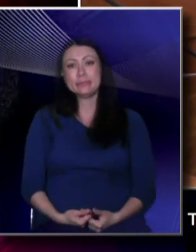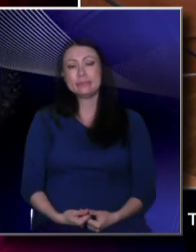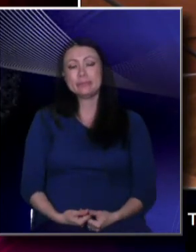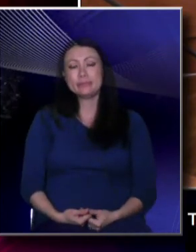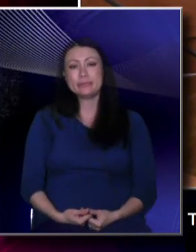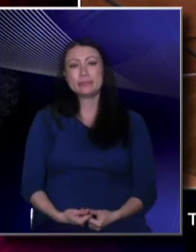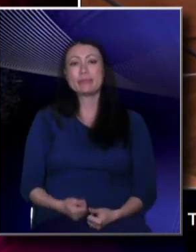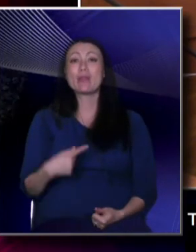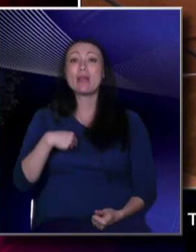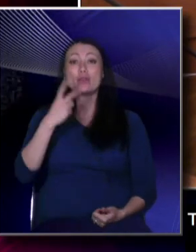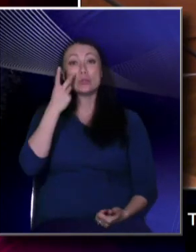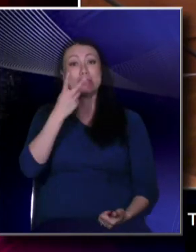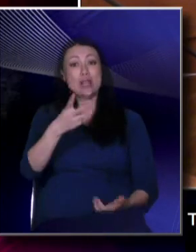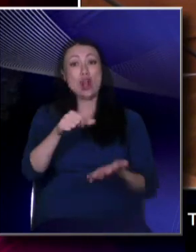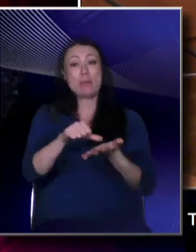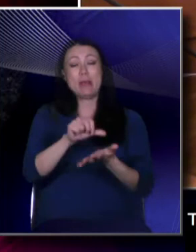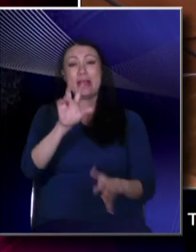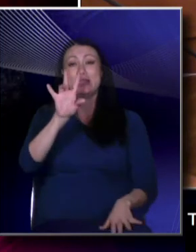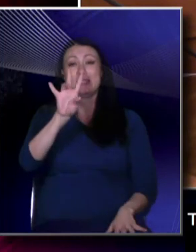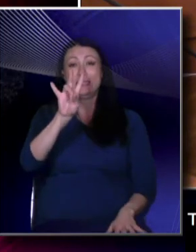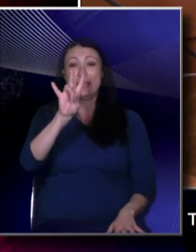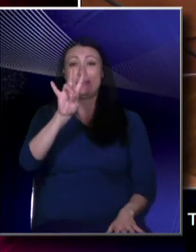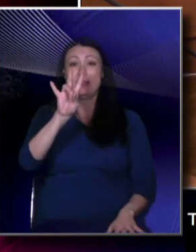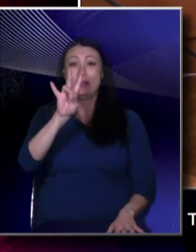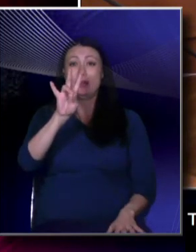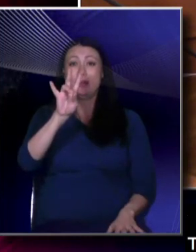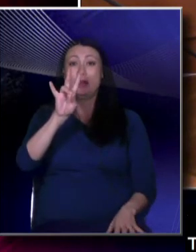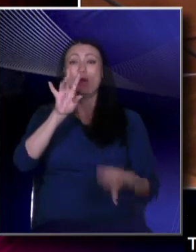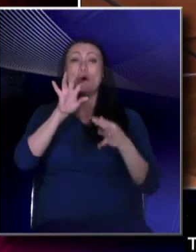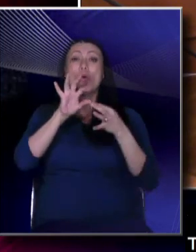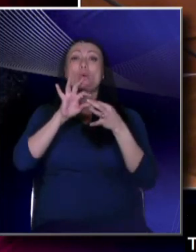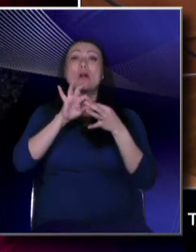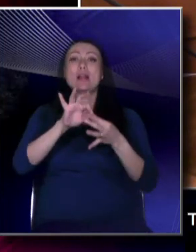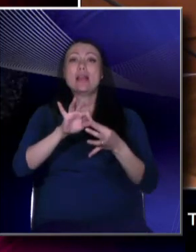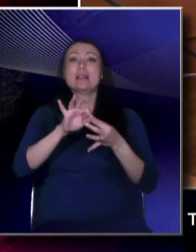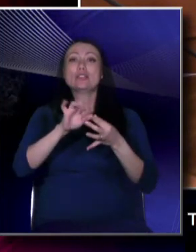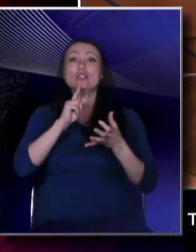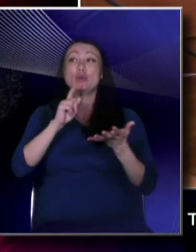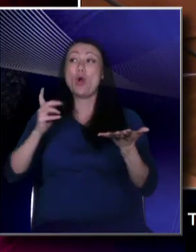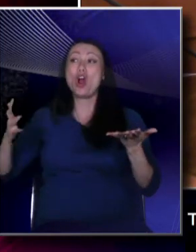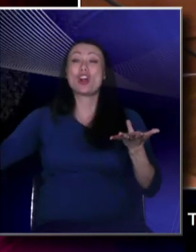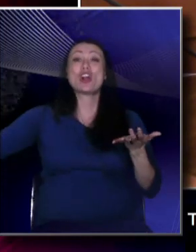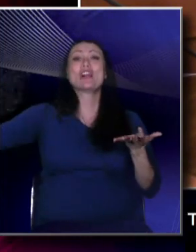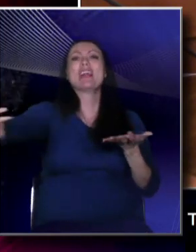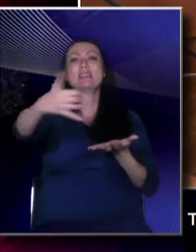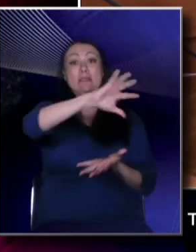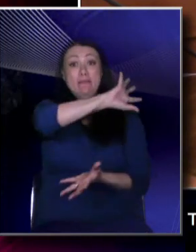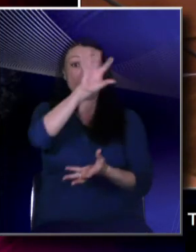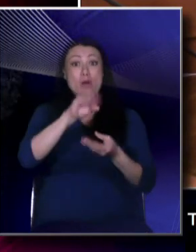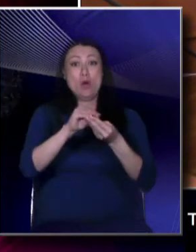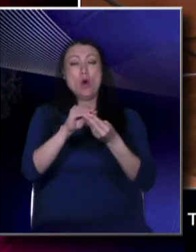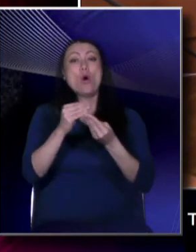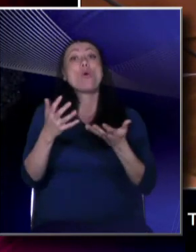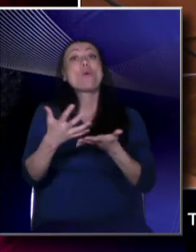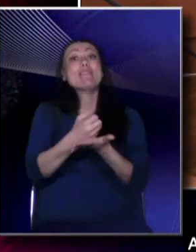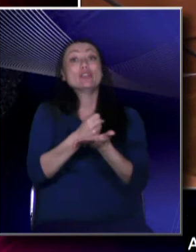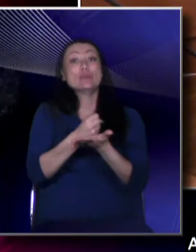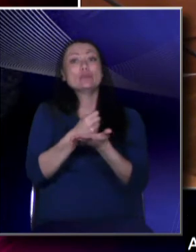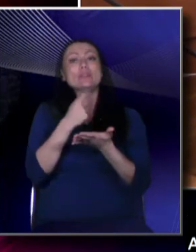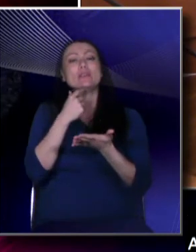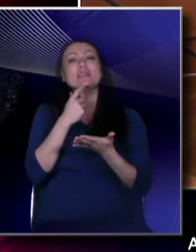As shown on page 7, as it relates to the collected revenues, our revenues are approximately $1.8